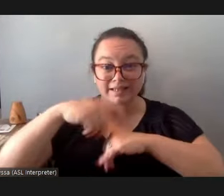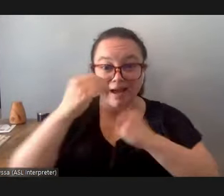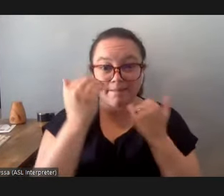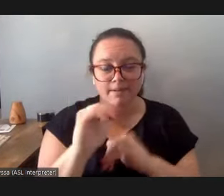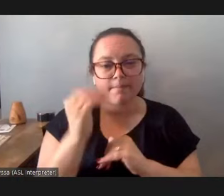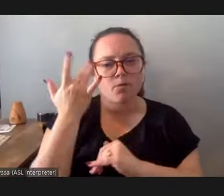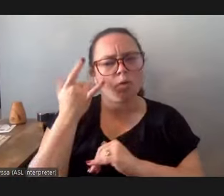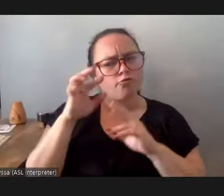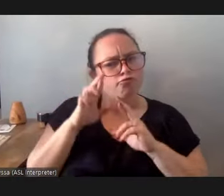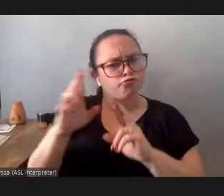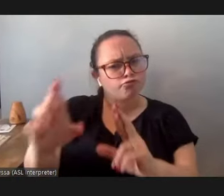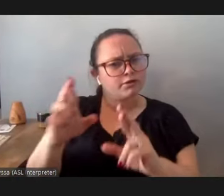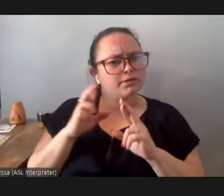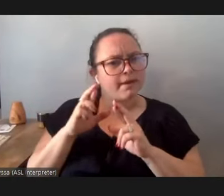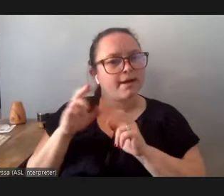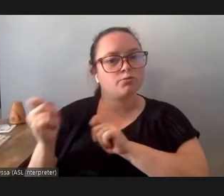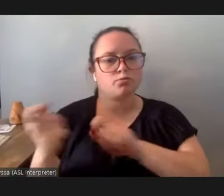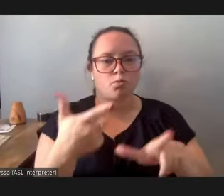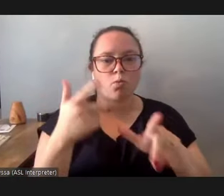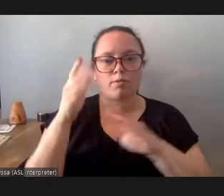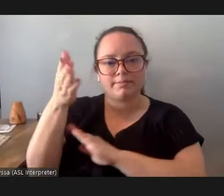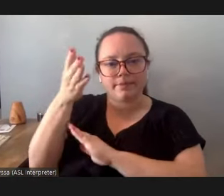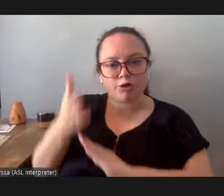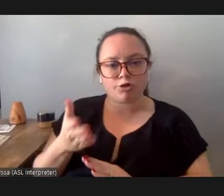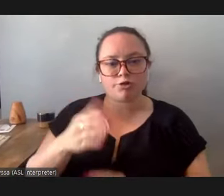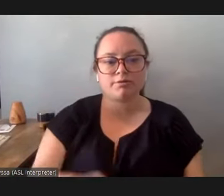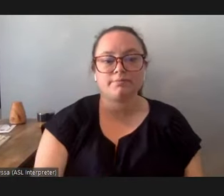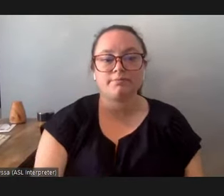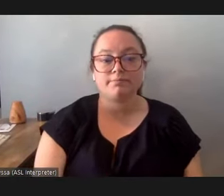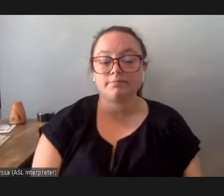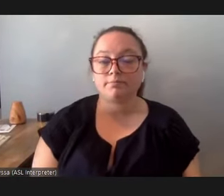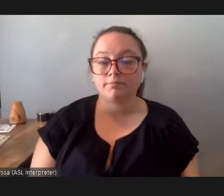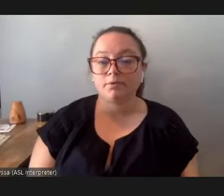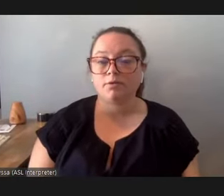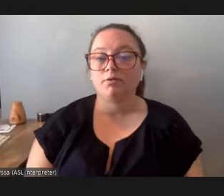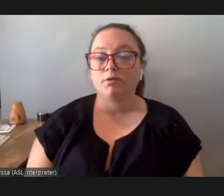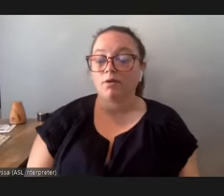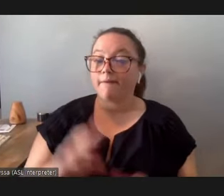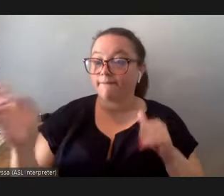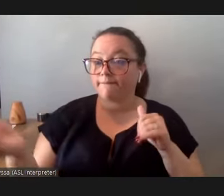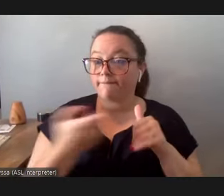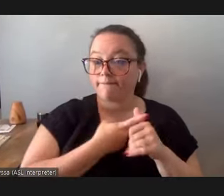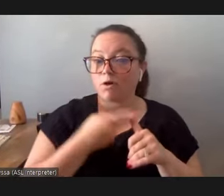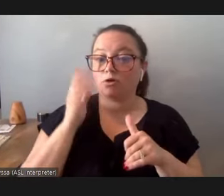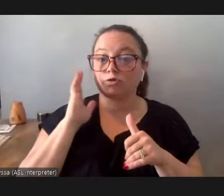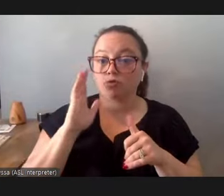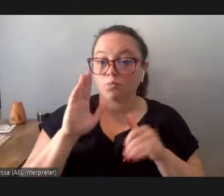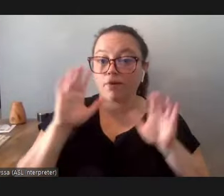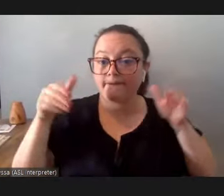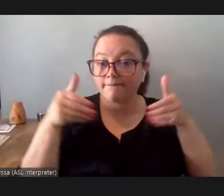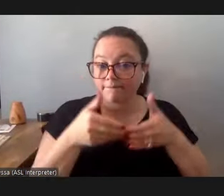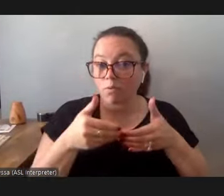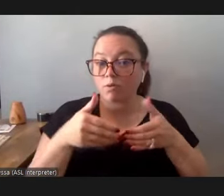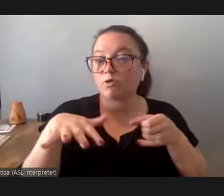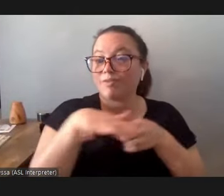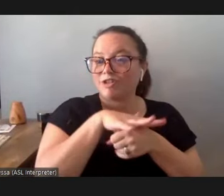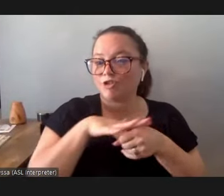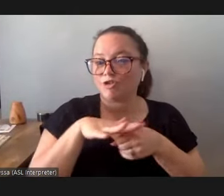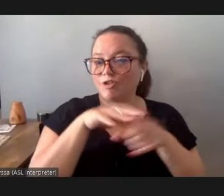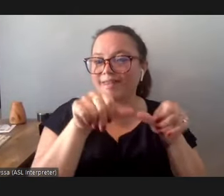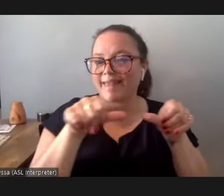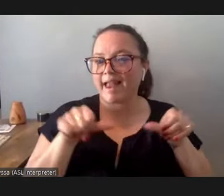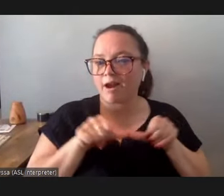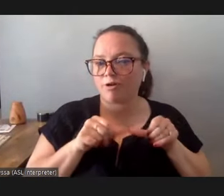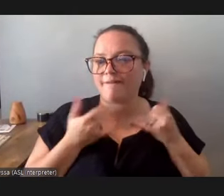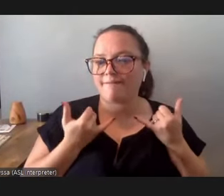speakers. We will be calling speakers who live in the geographic area that is the focus of today's webinar first in